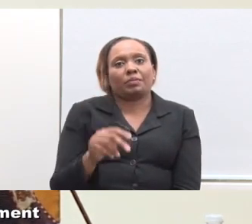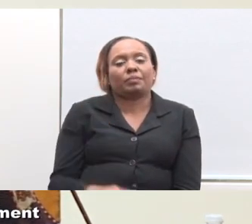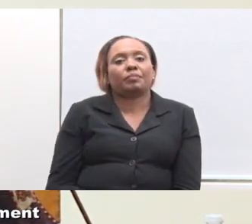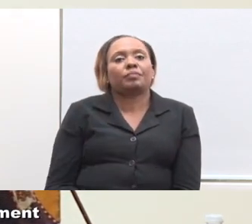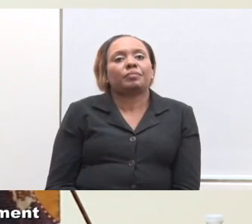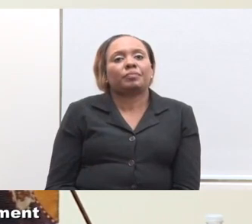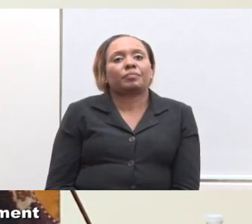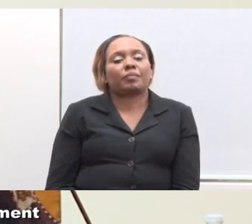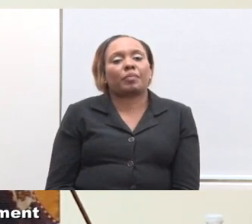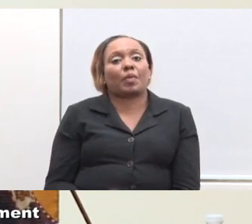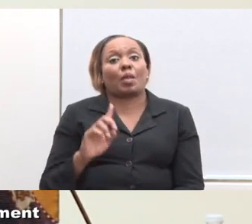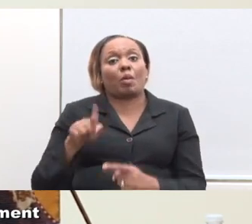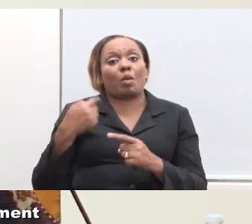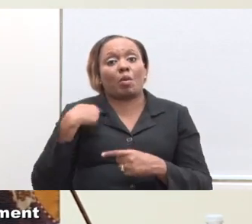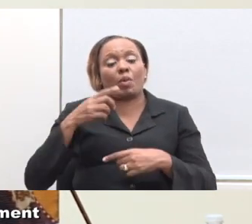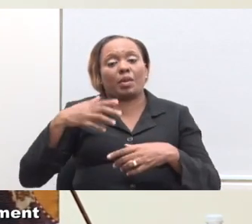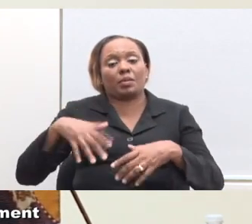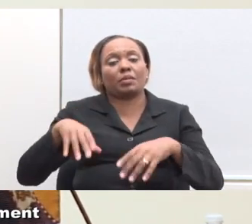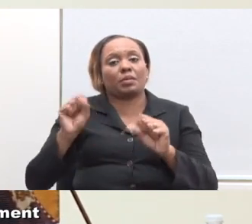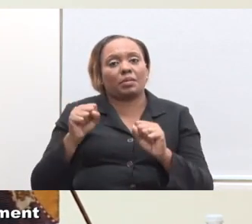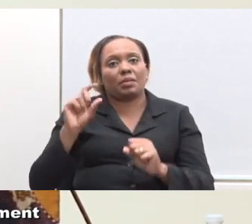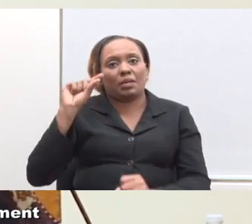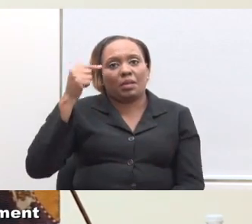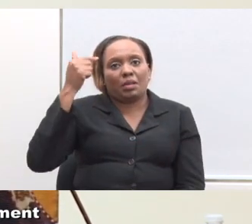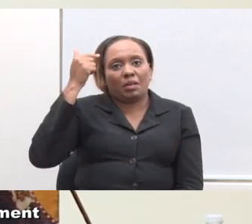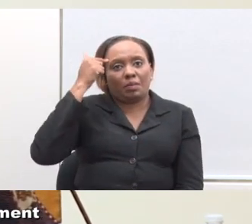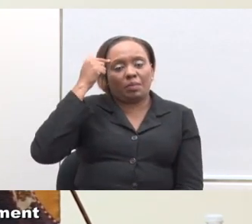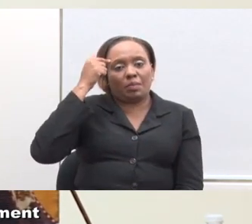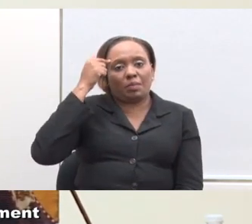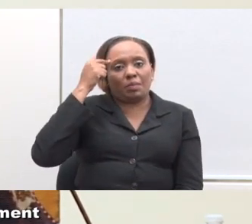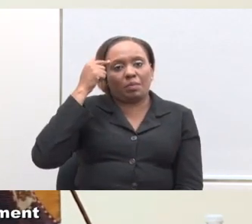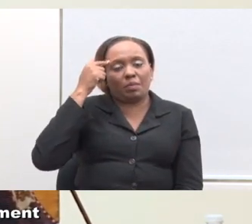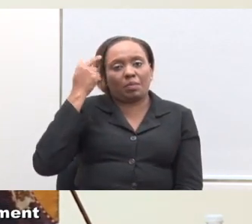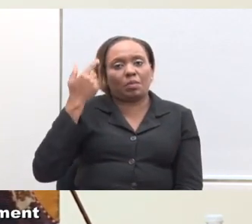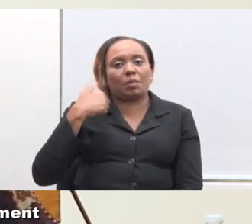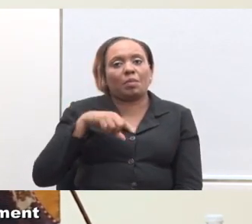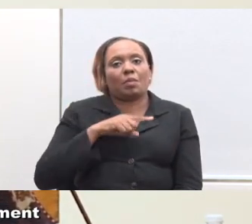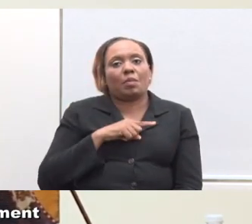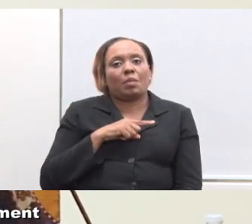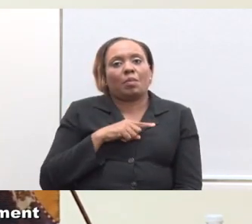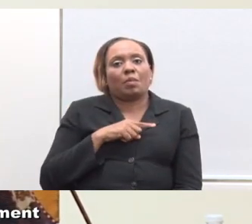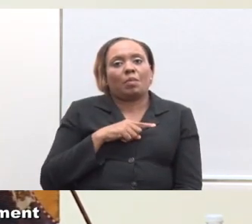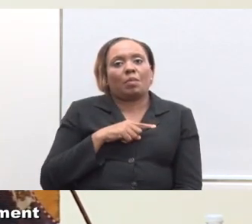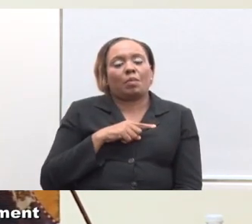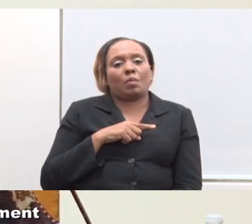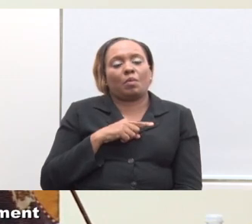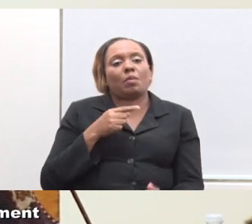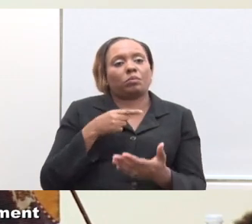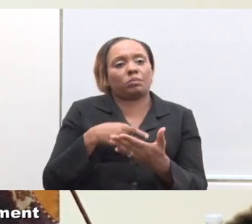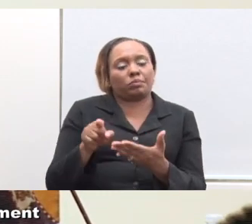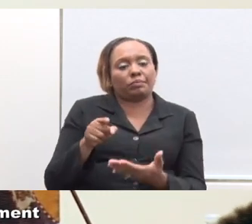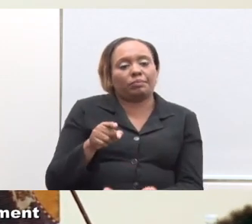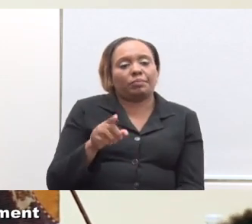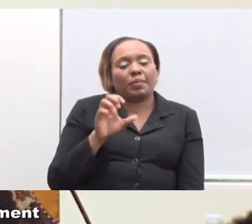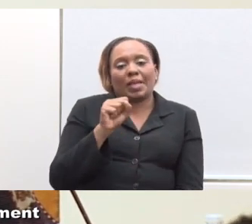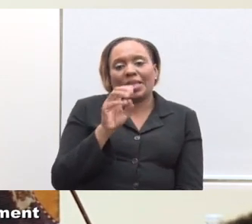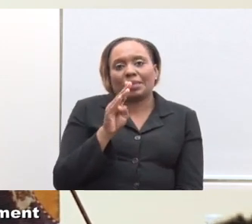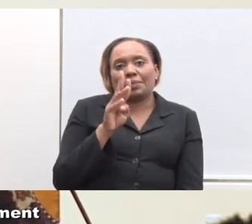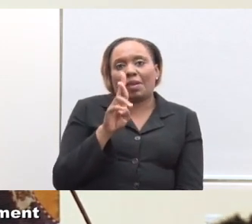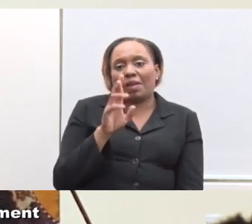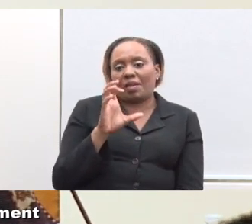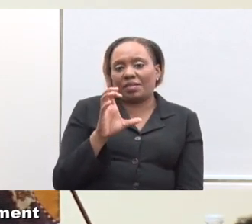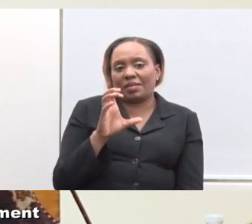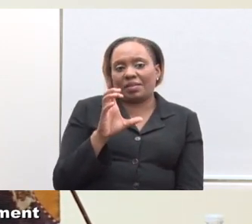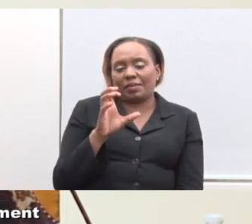to government, we were paying a huge sum to the SBRC with respect to the facility in Vaucluse,